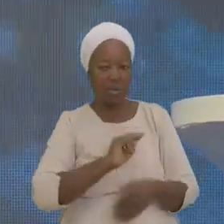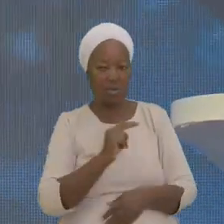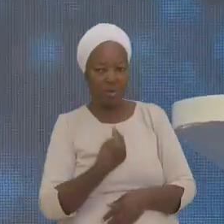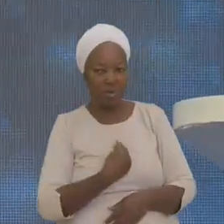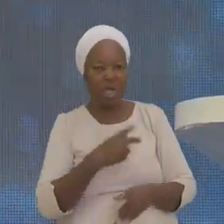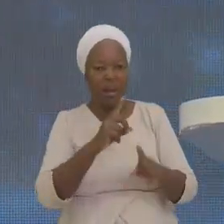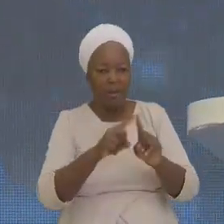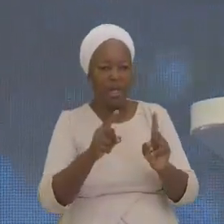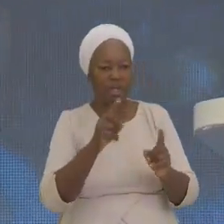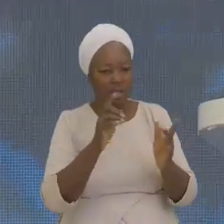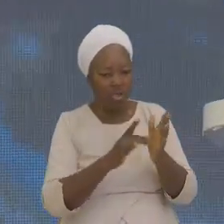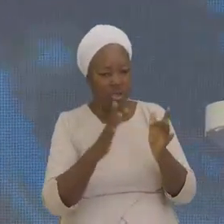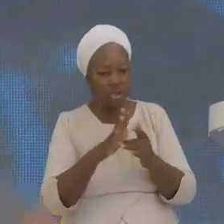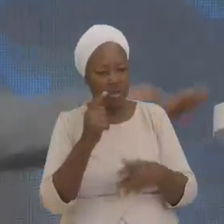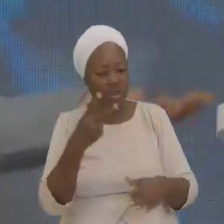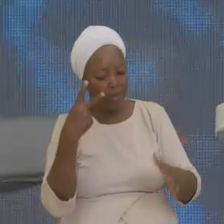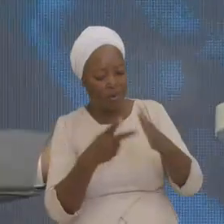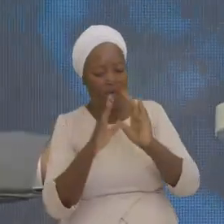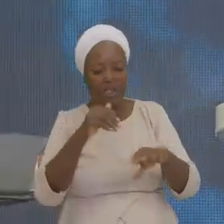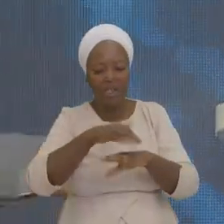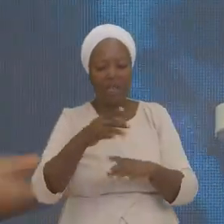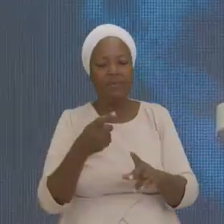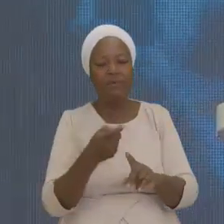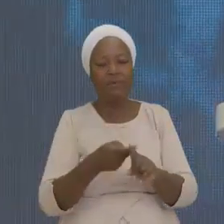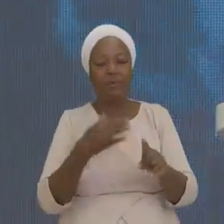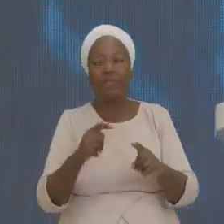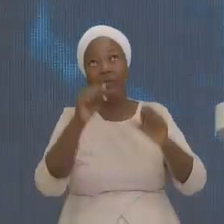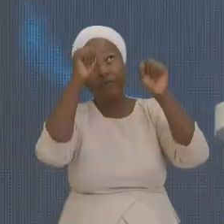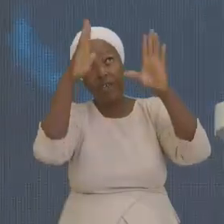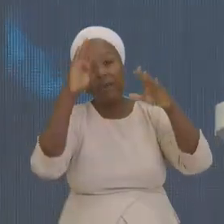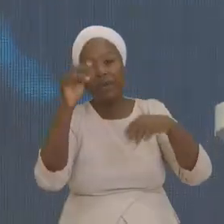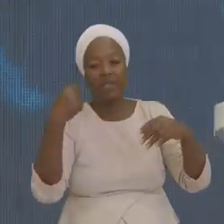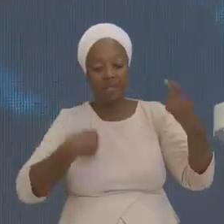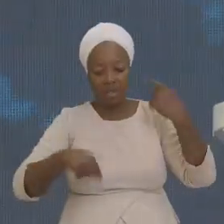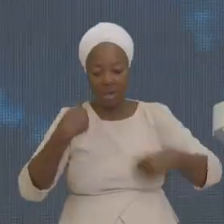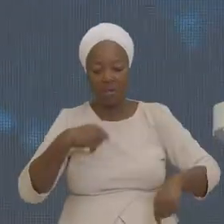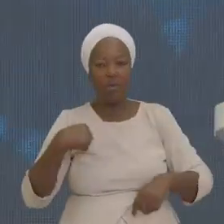But Jesus, the prophet sent from the Father, by his stripes were healed.